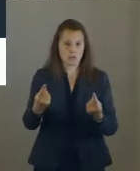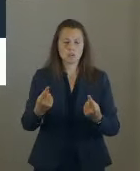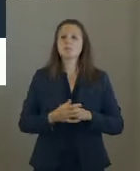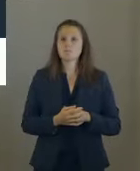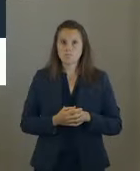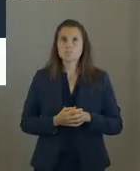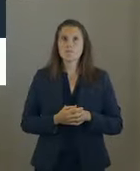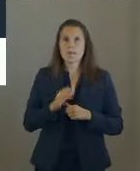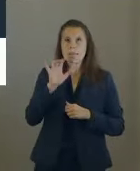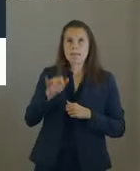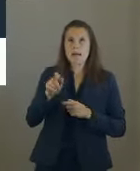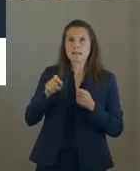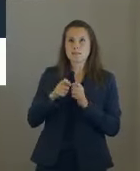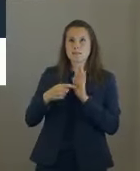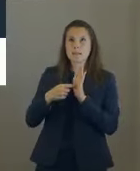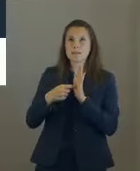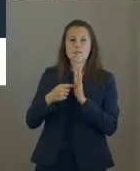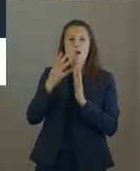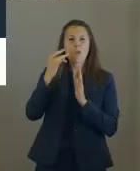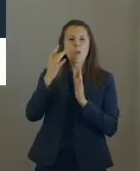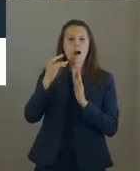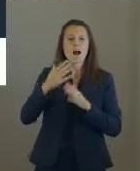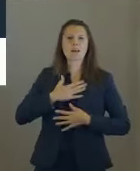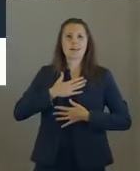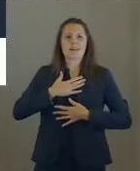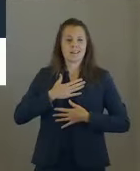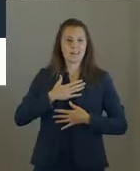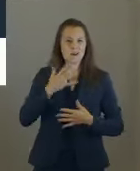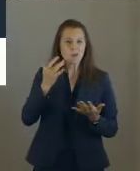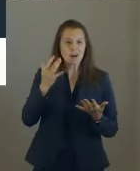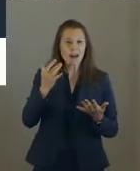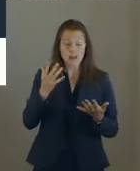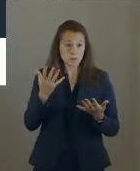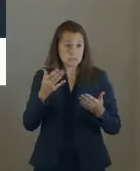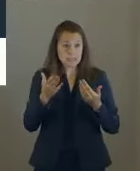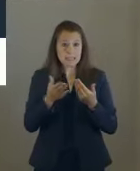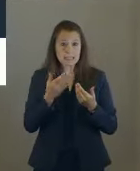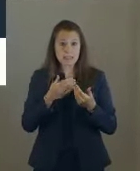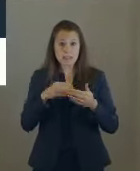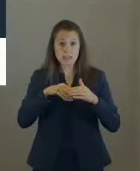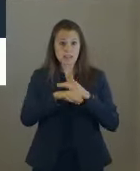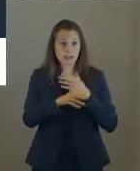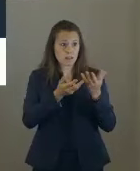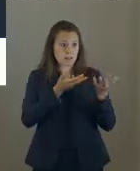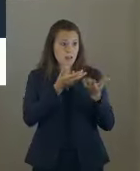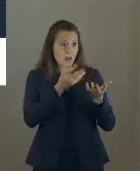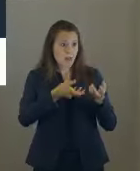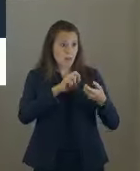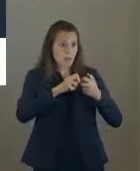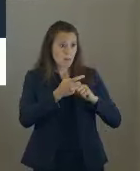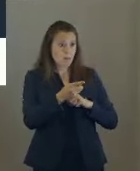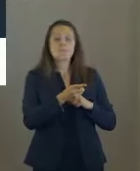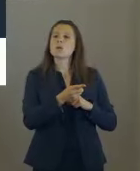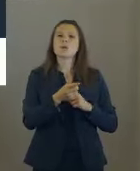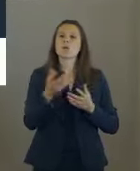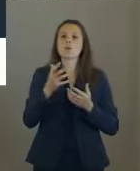Think of what made that interaction so satisfying for you. Was it the ease of access to the agent addressing your issue, or